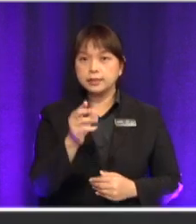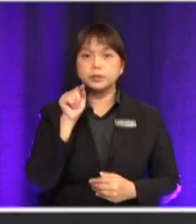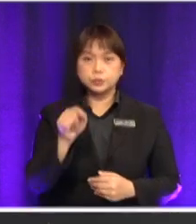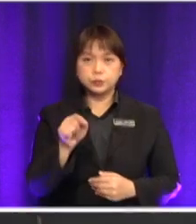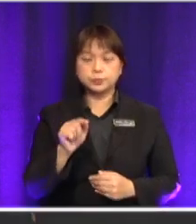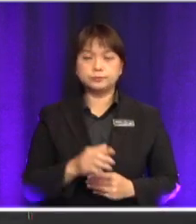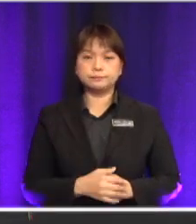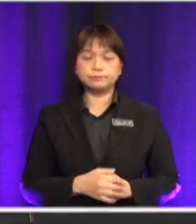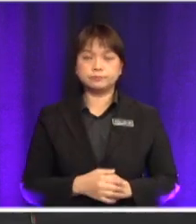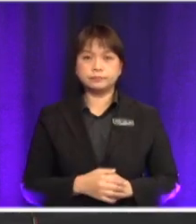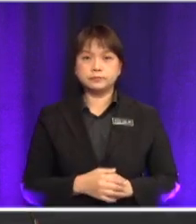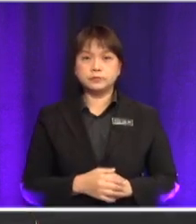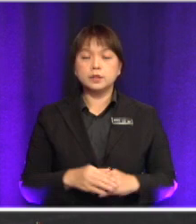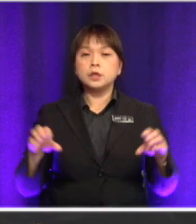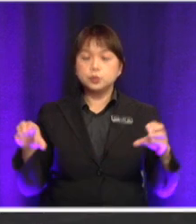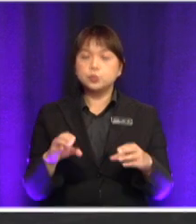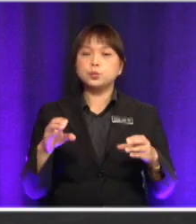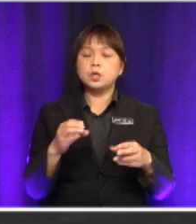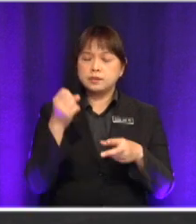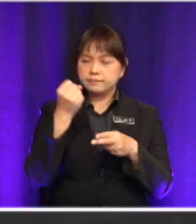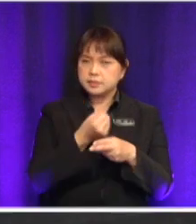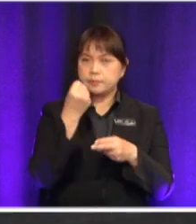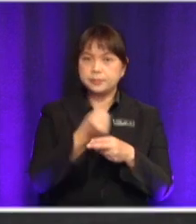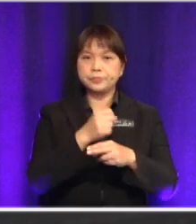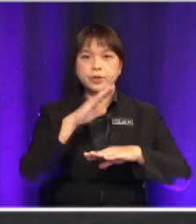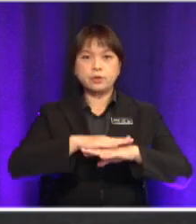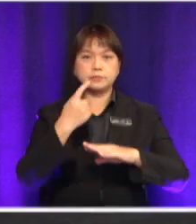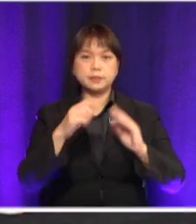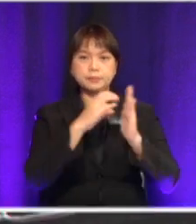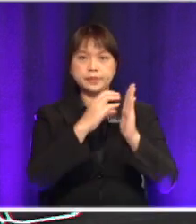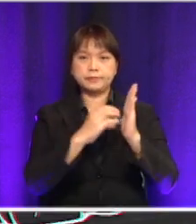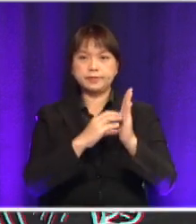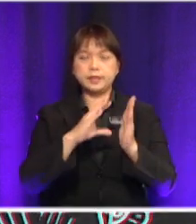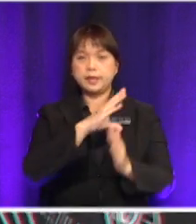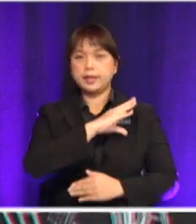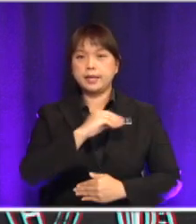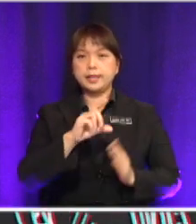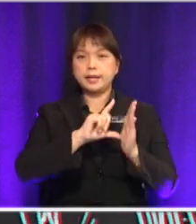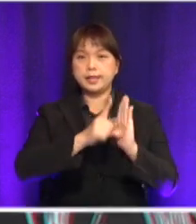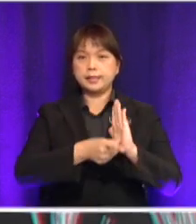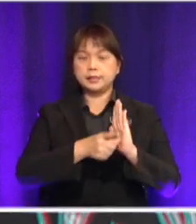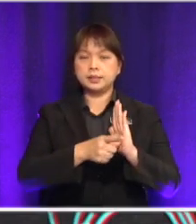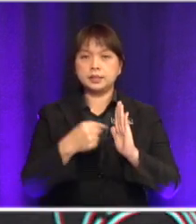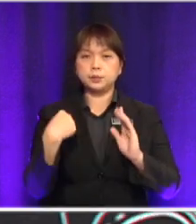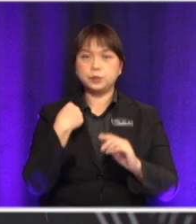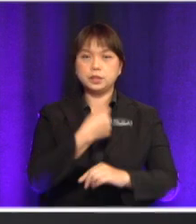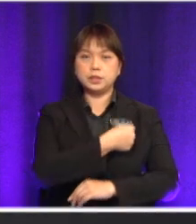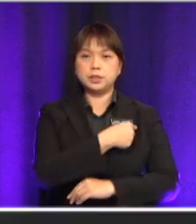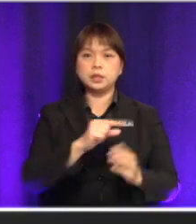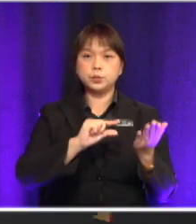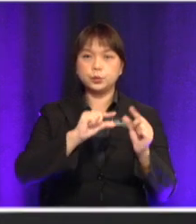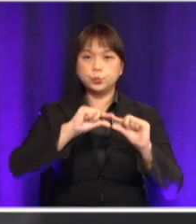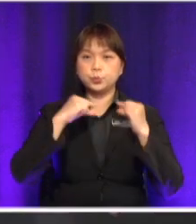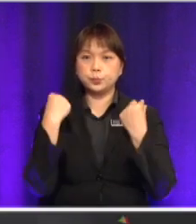basically doing a summary of that paragraph, and later when we regroup, you are going